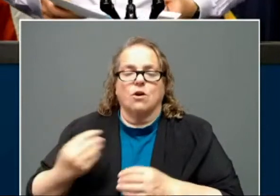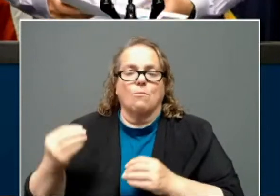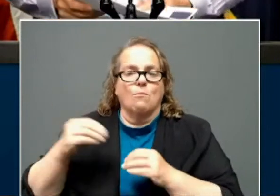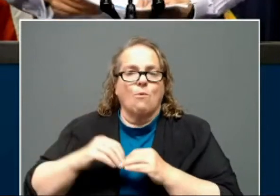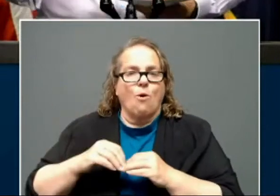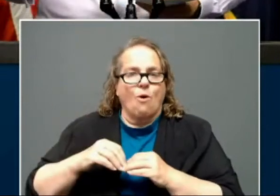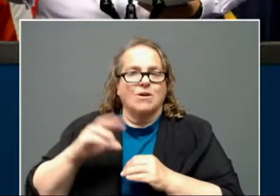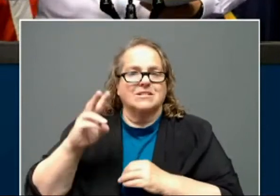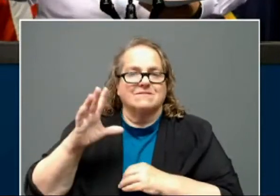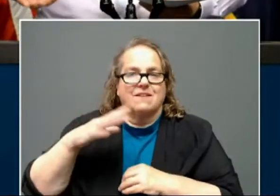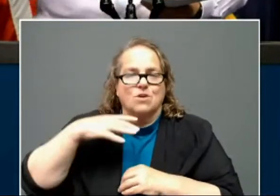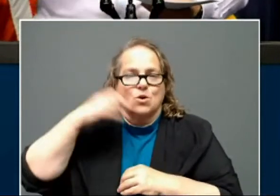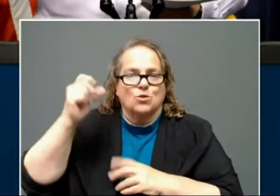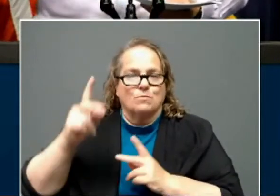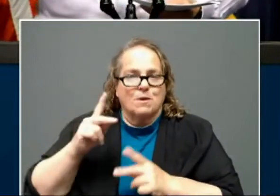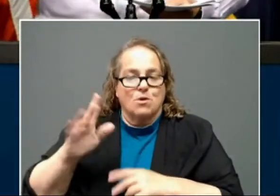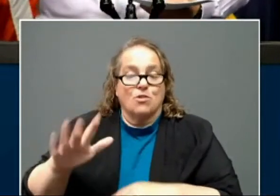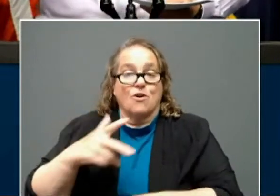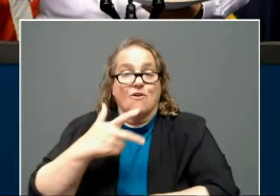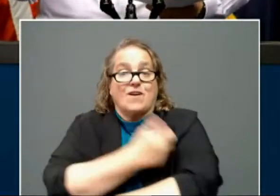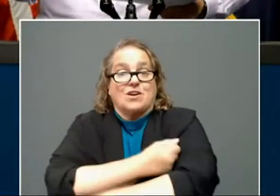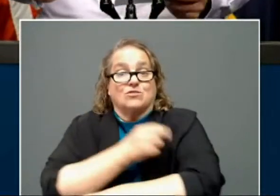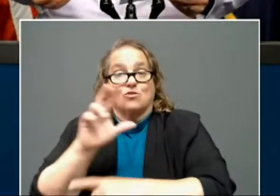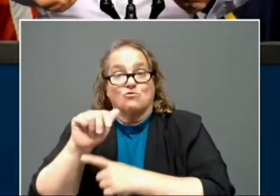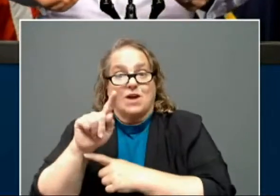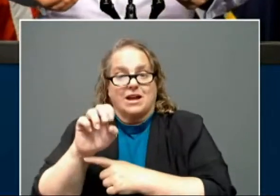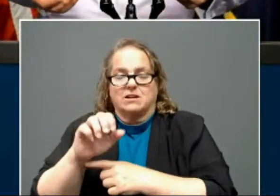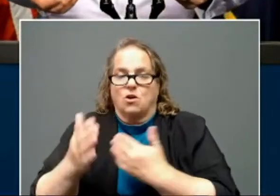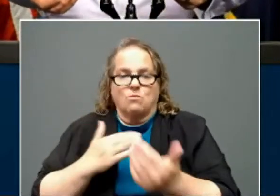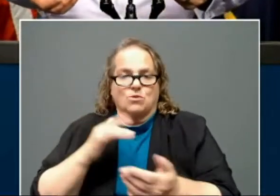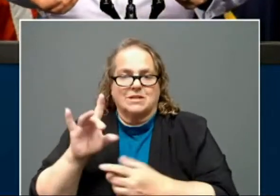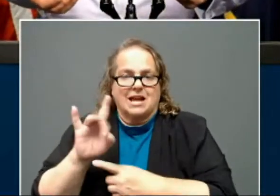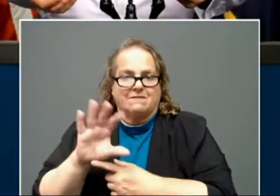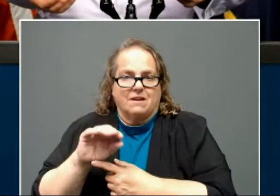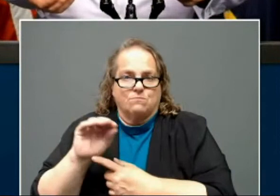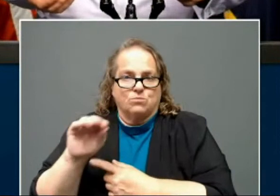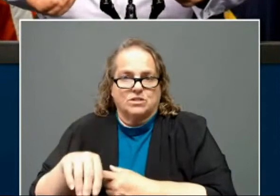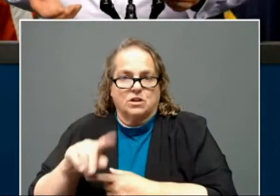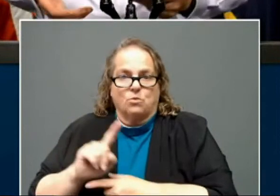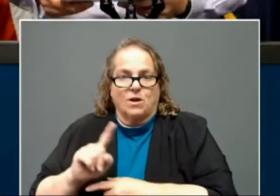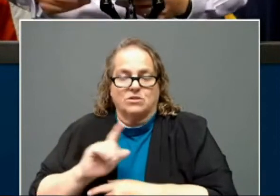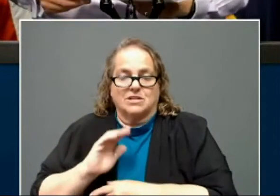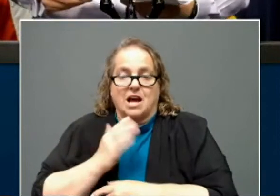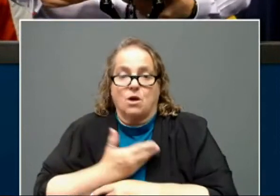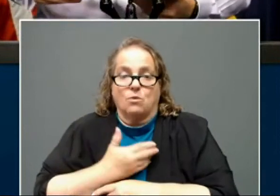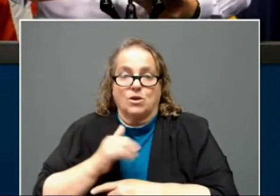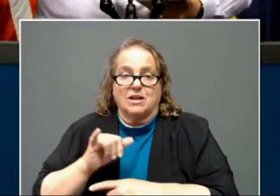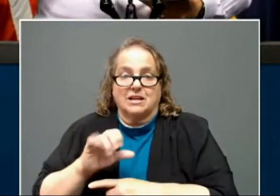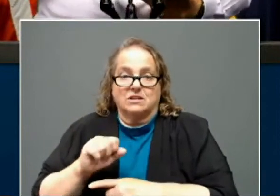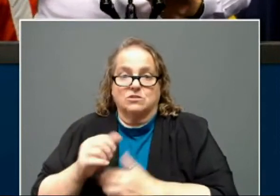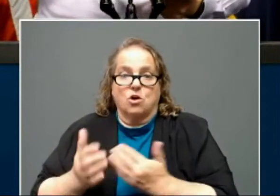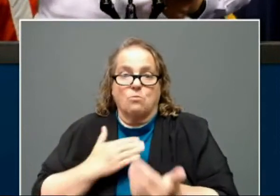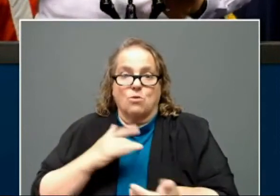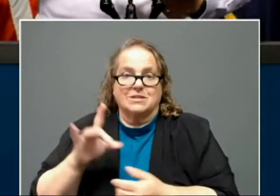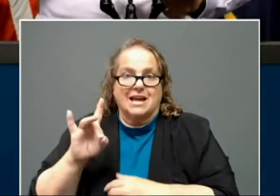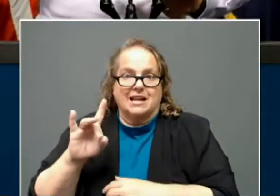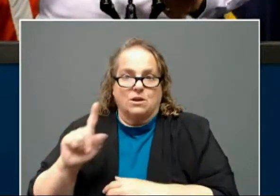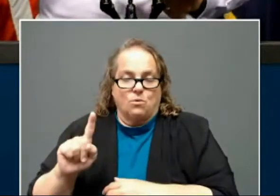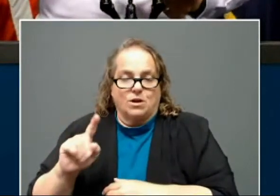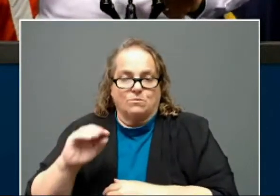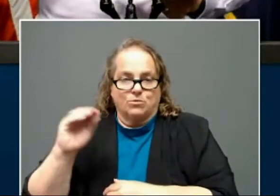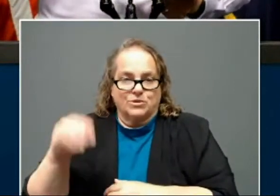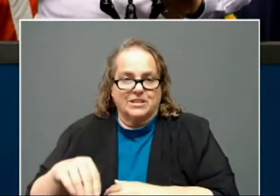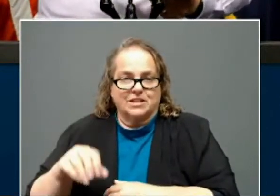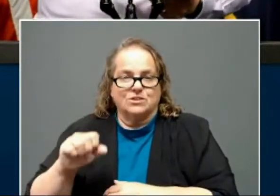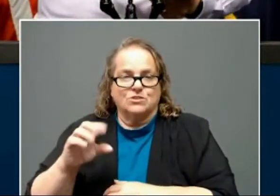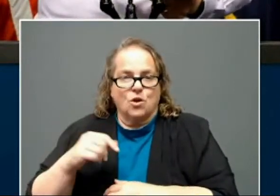older, their vaccination rate is almost 85%, whereas ours is almost 81%. So we're still